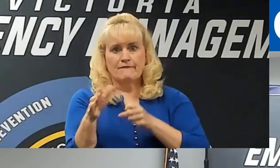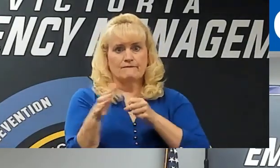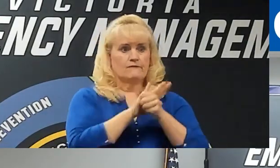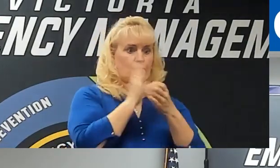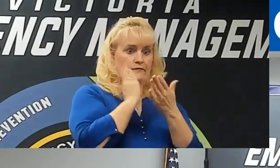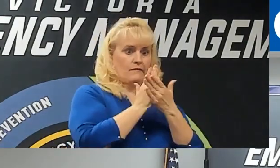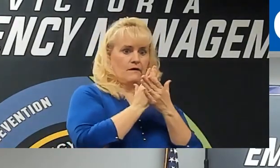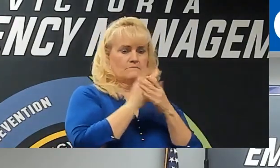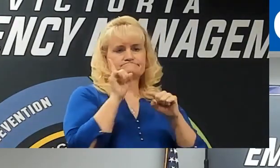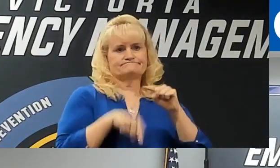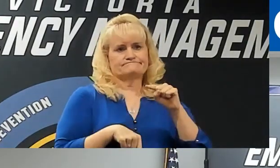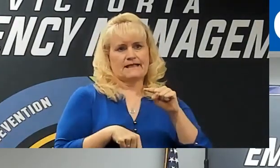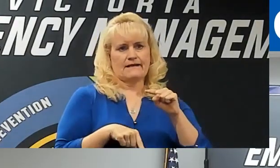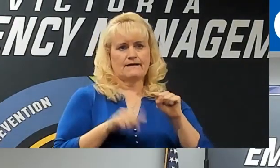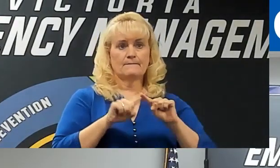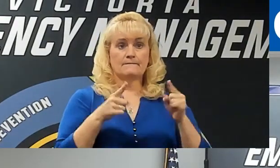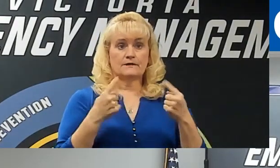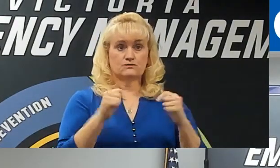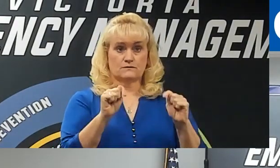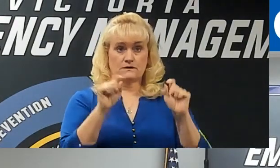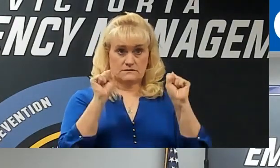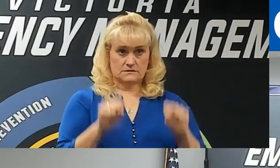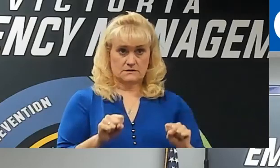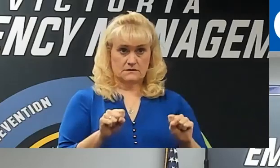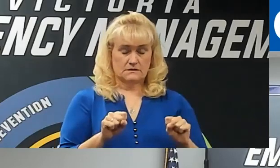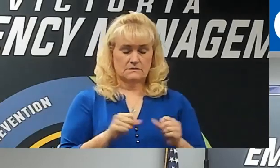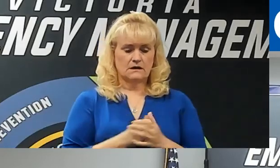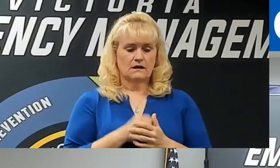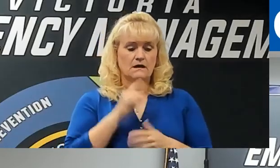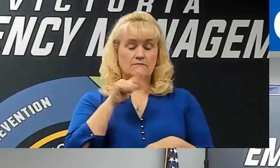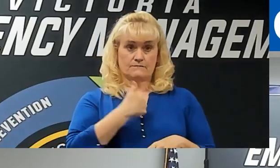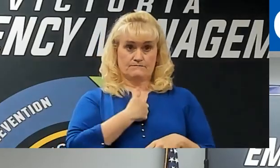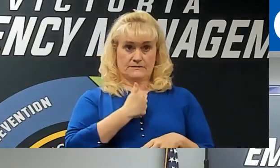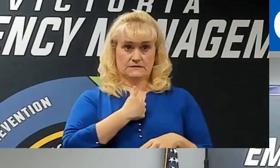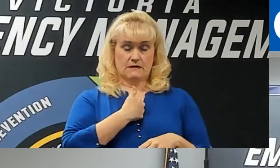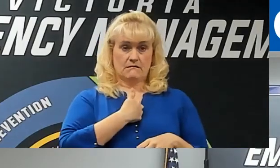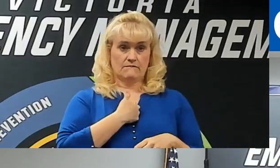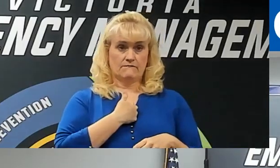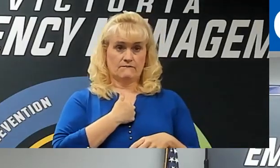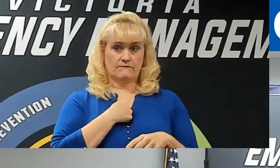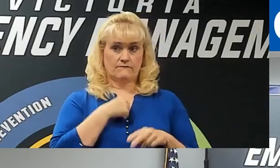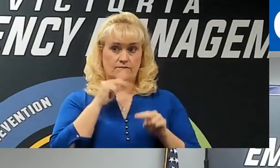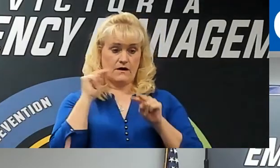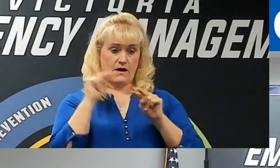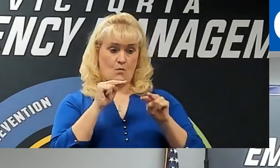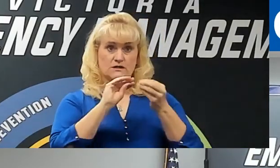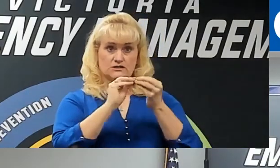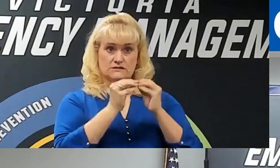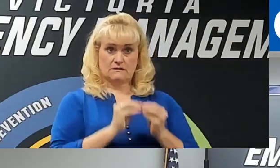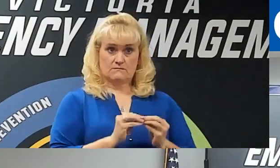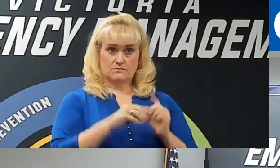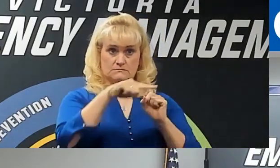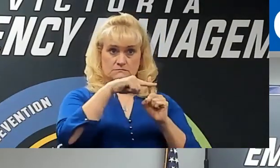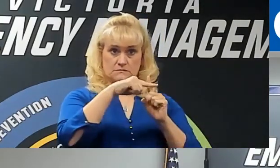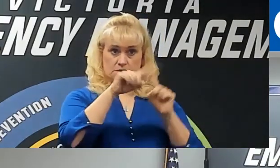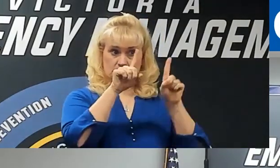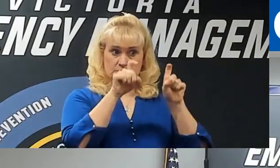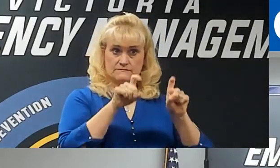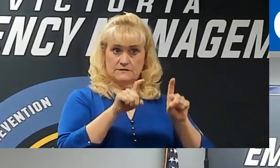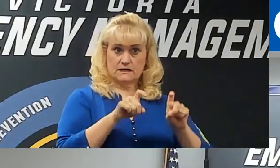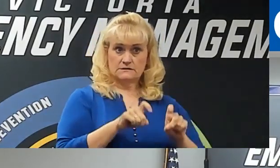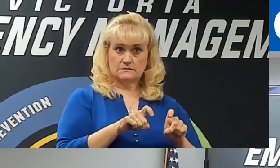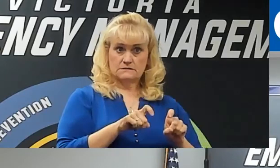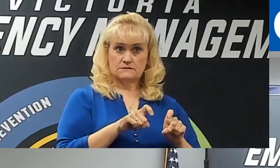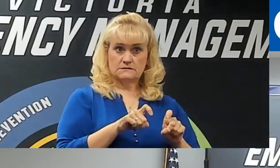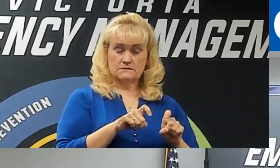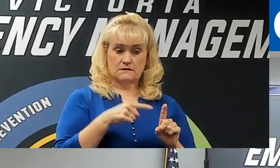make the attempt. I think for me personally, I watch those numbers of how many positive tests we get per